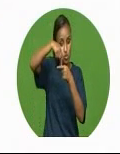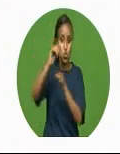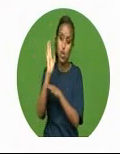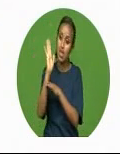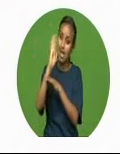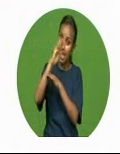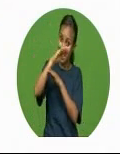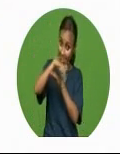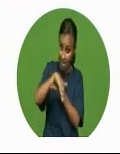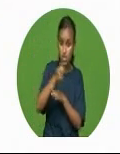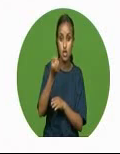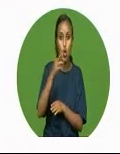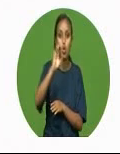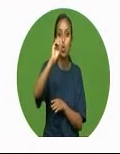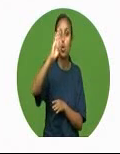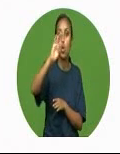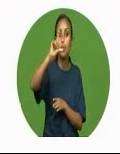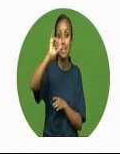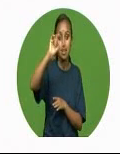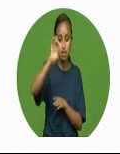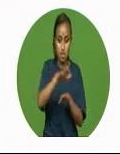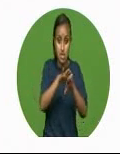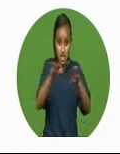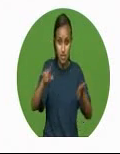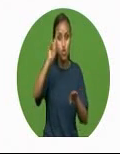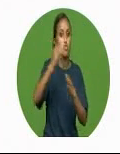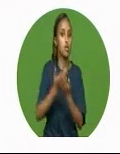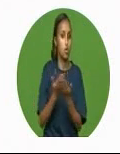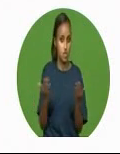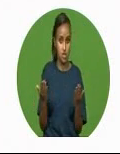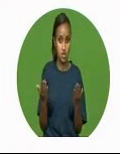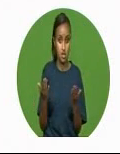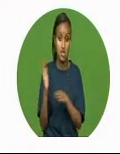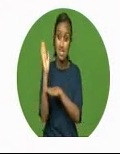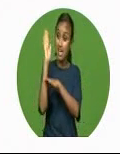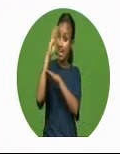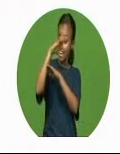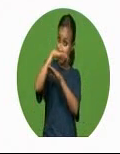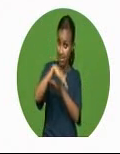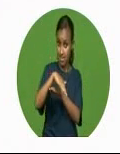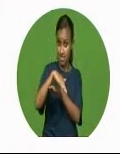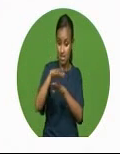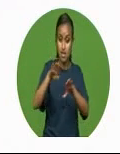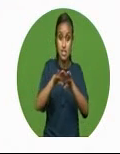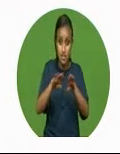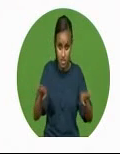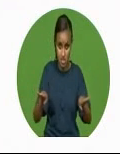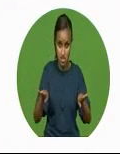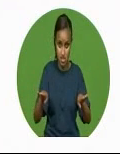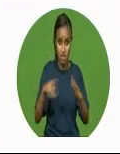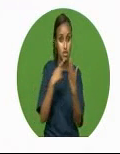to the inclined or oblique surface of the object. Inclined surfaces